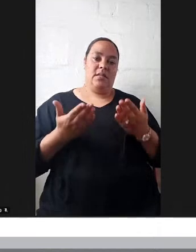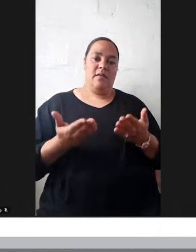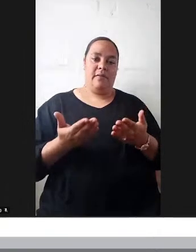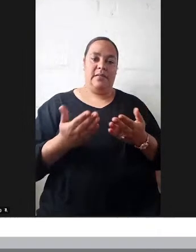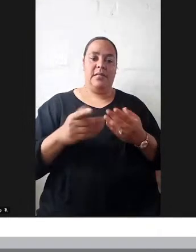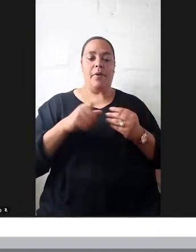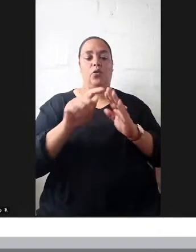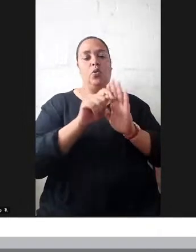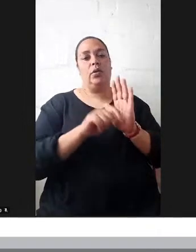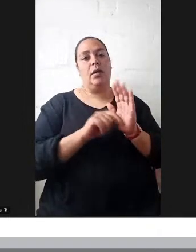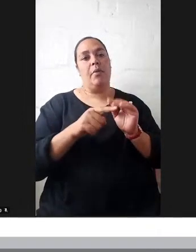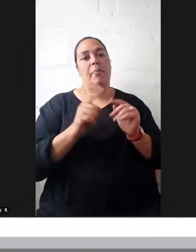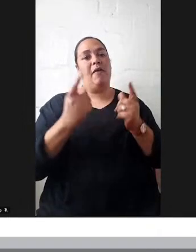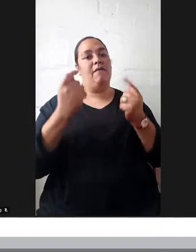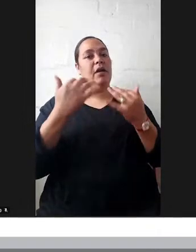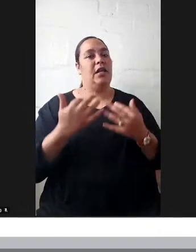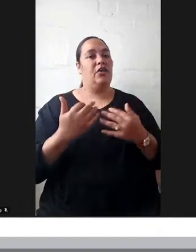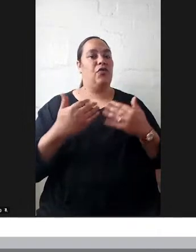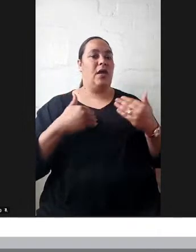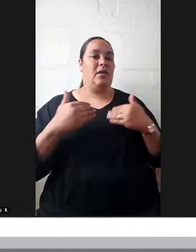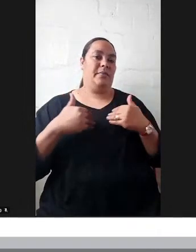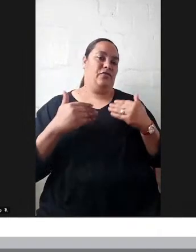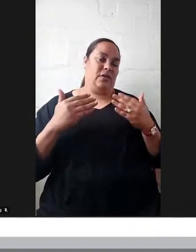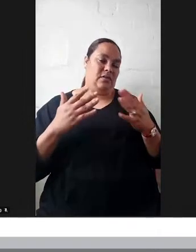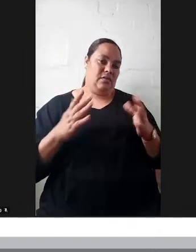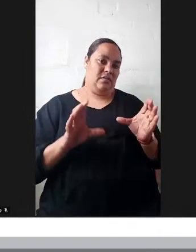particularly financial administration.